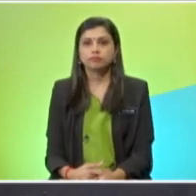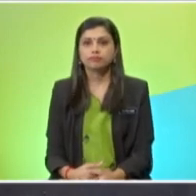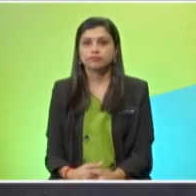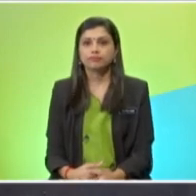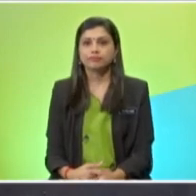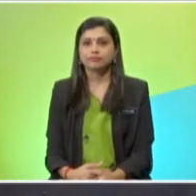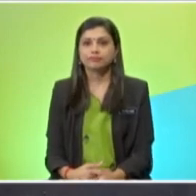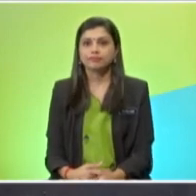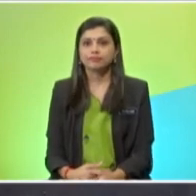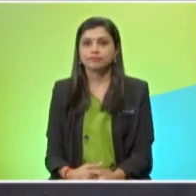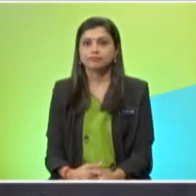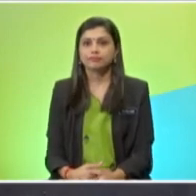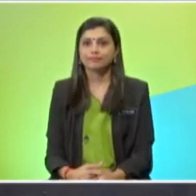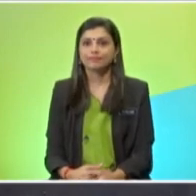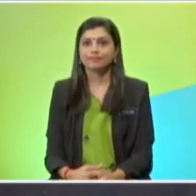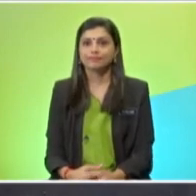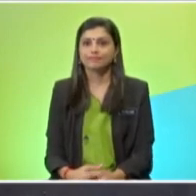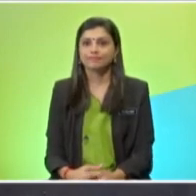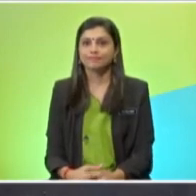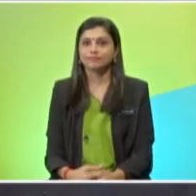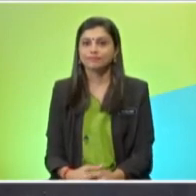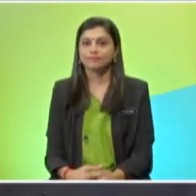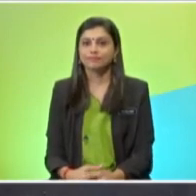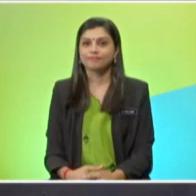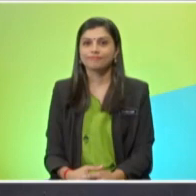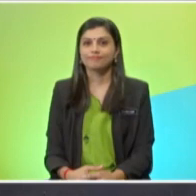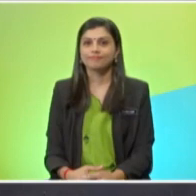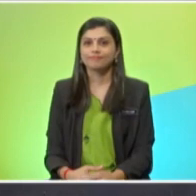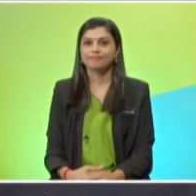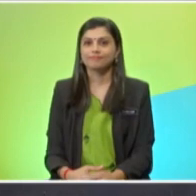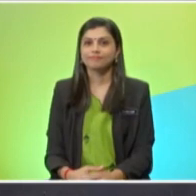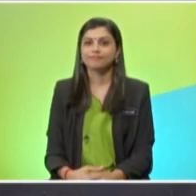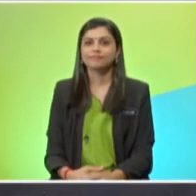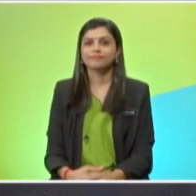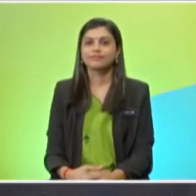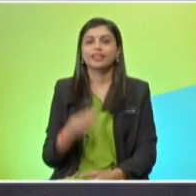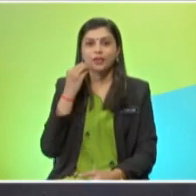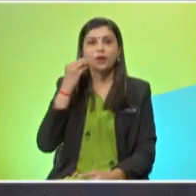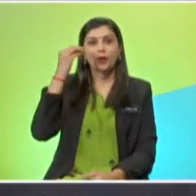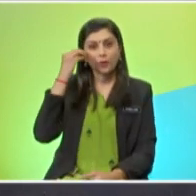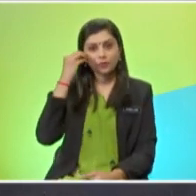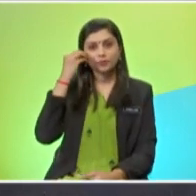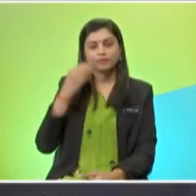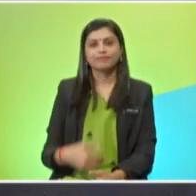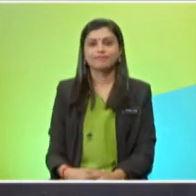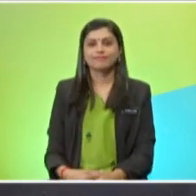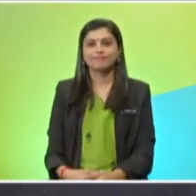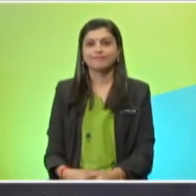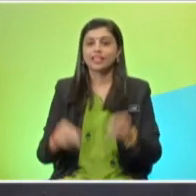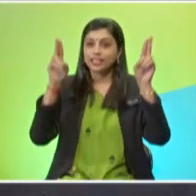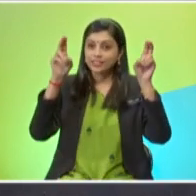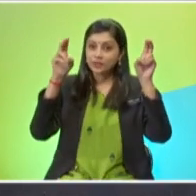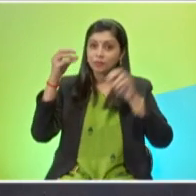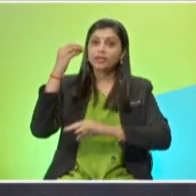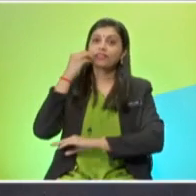learned today. Yes. So I think it's been very exciting because home sweet home is our topic today. And with that, we would like to thank Teacher